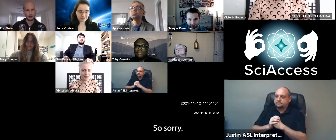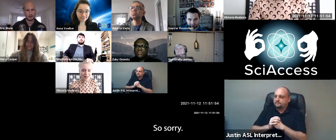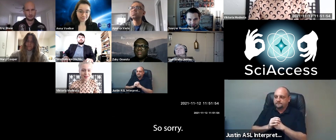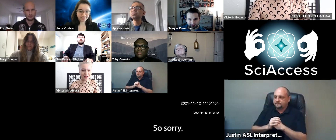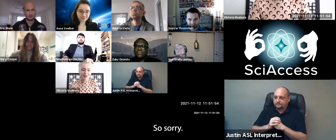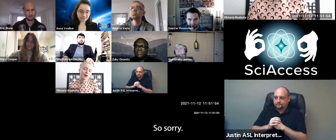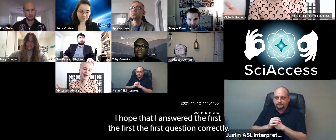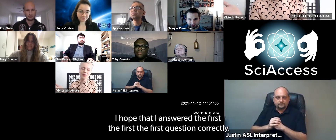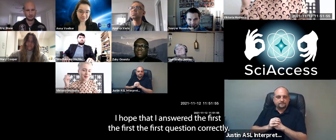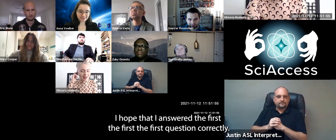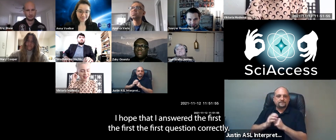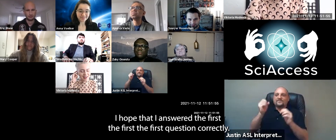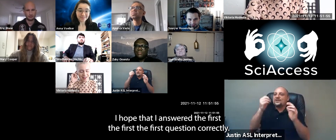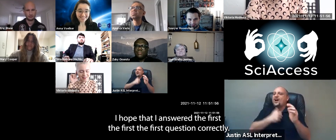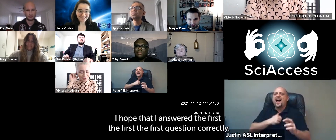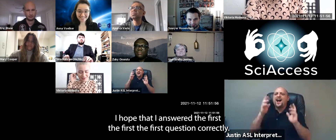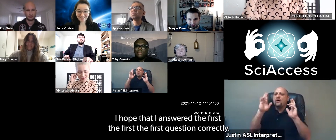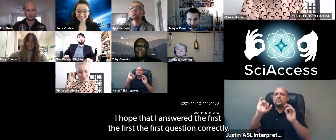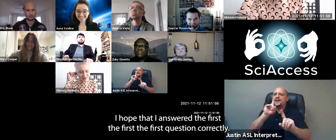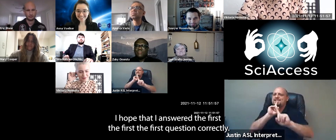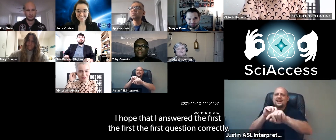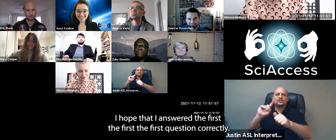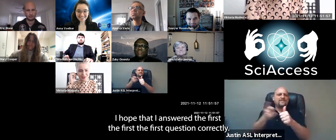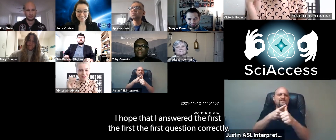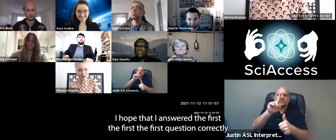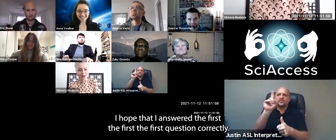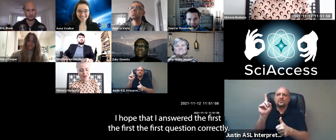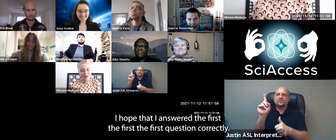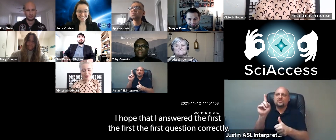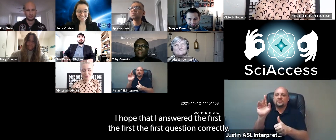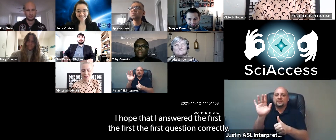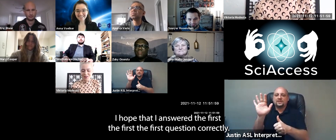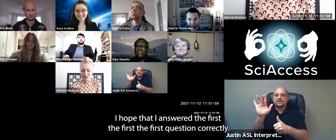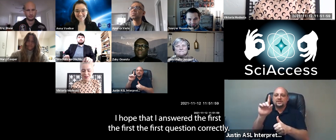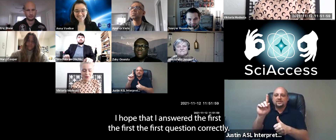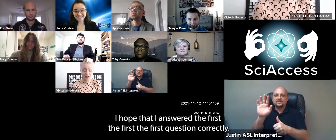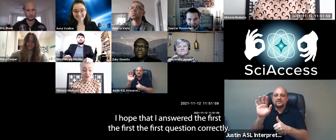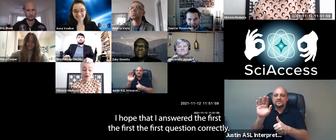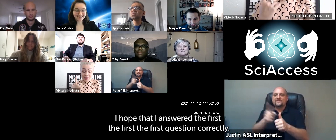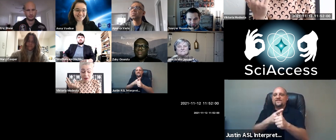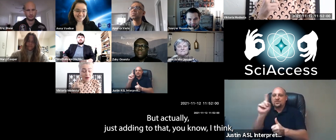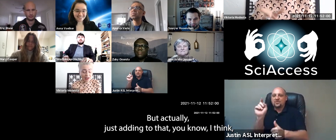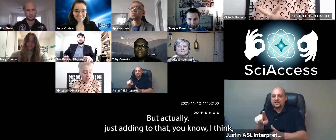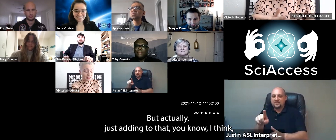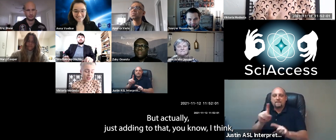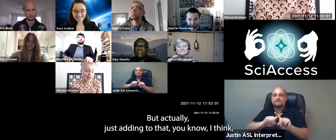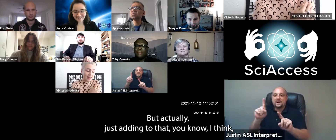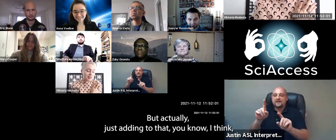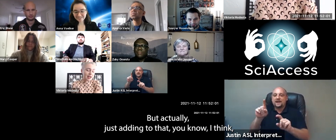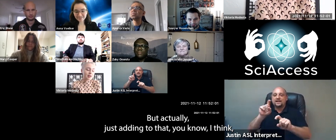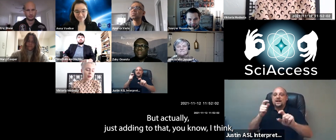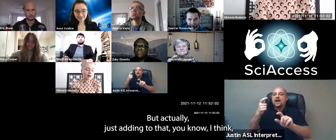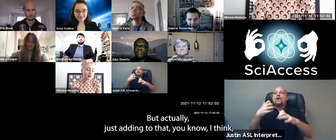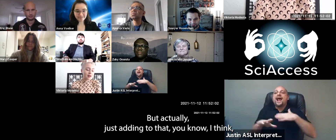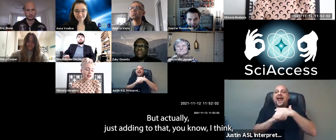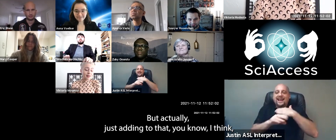So sorry, I hope that I answered the first question correctly. But actually, just adding to